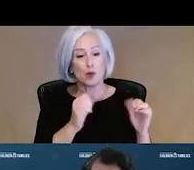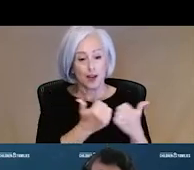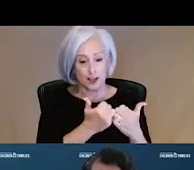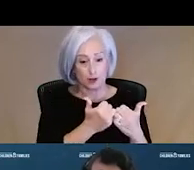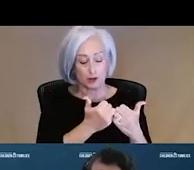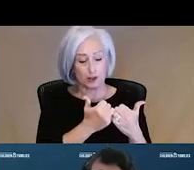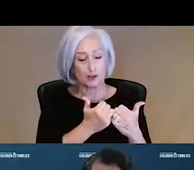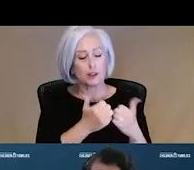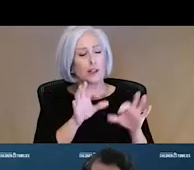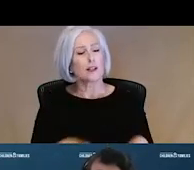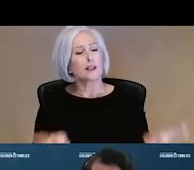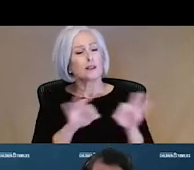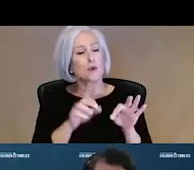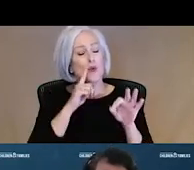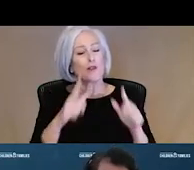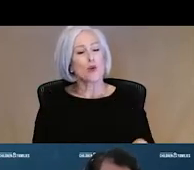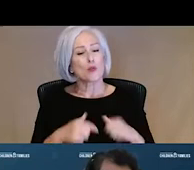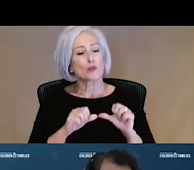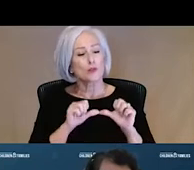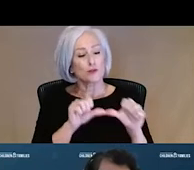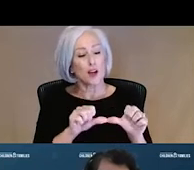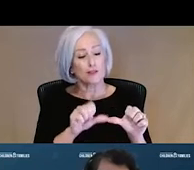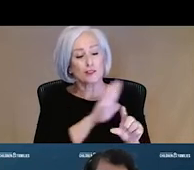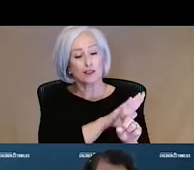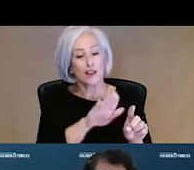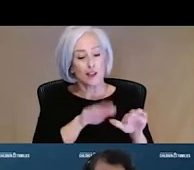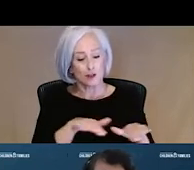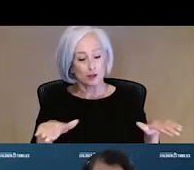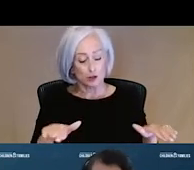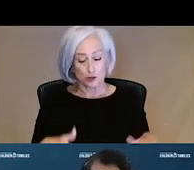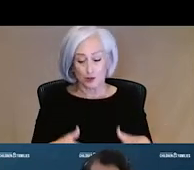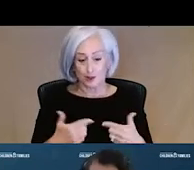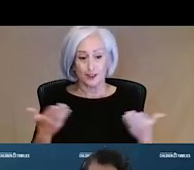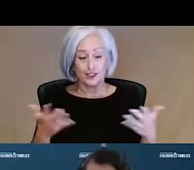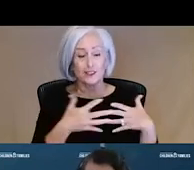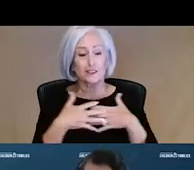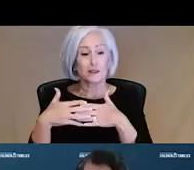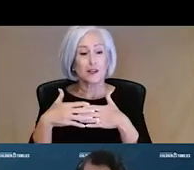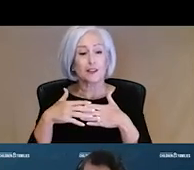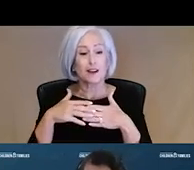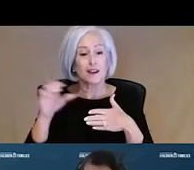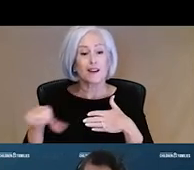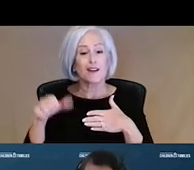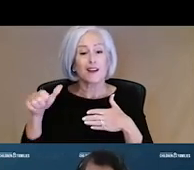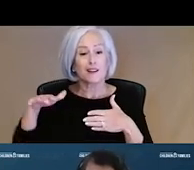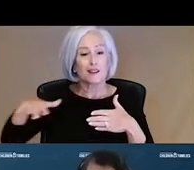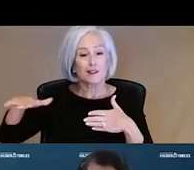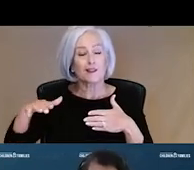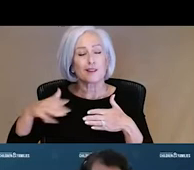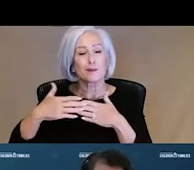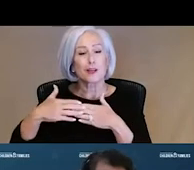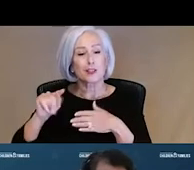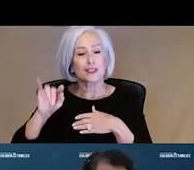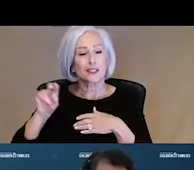living throughout this country and in the US territories. The financial infrastructure and best practices for managing your